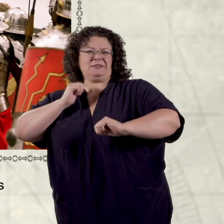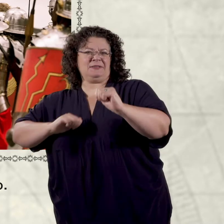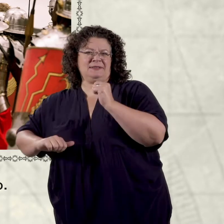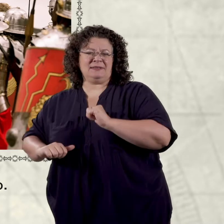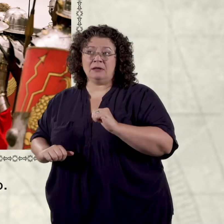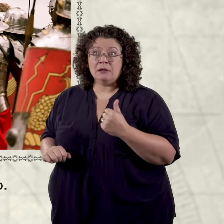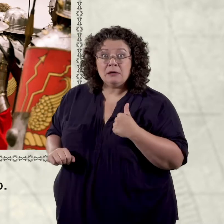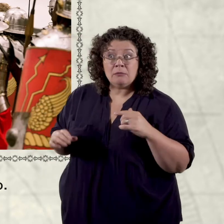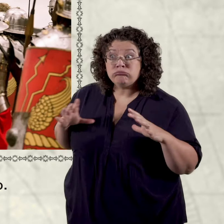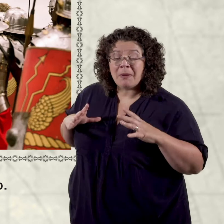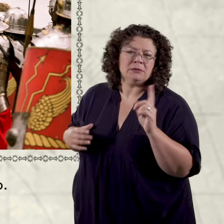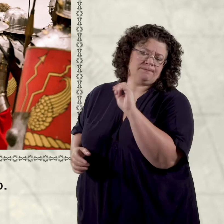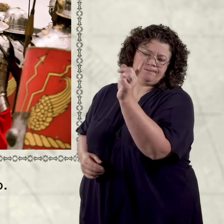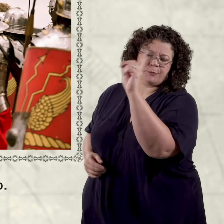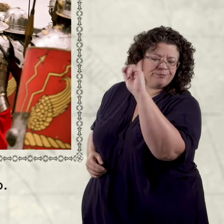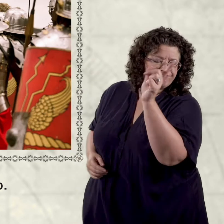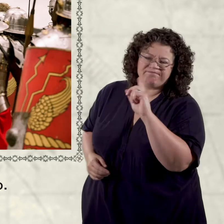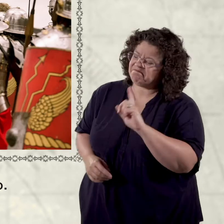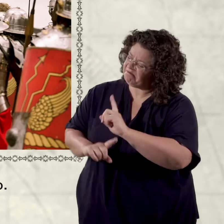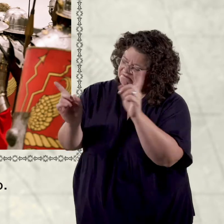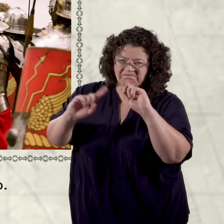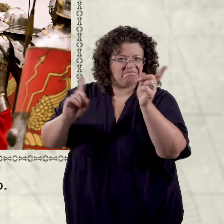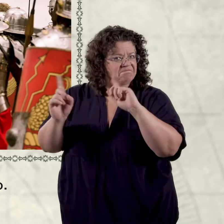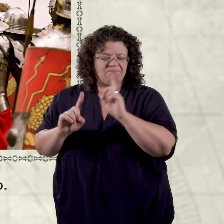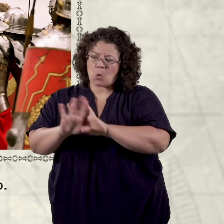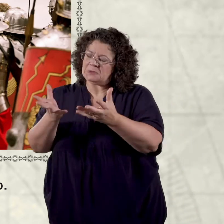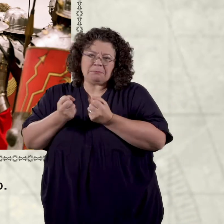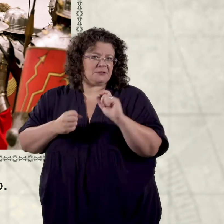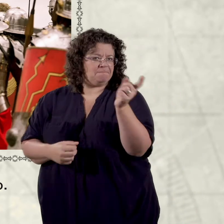I wasn't prepared to do that. No.